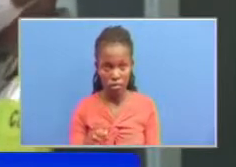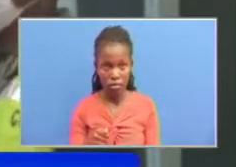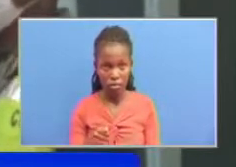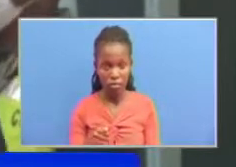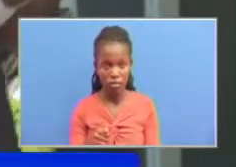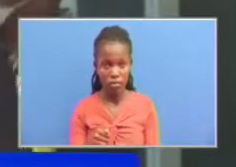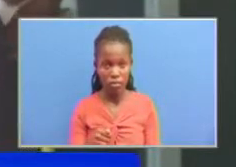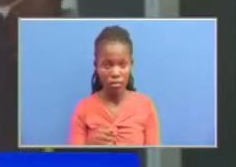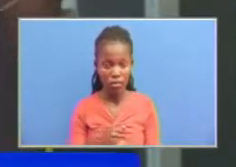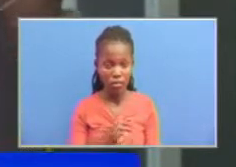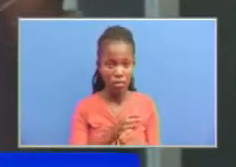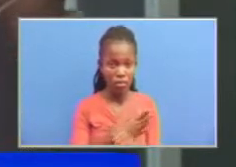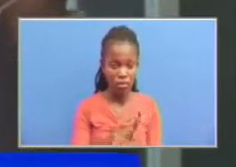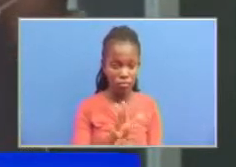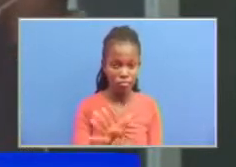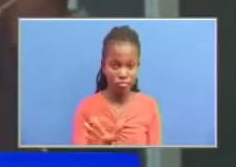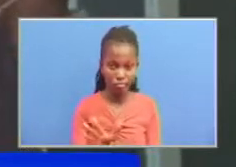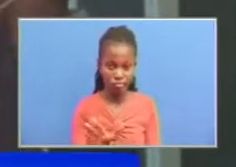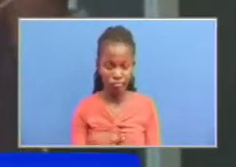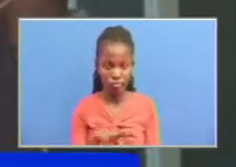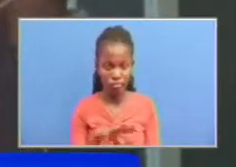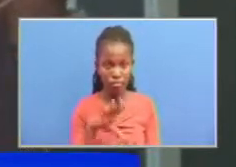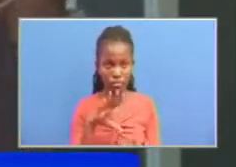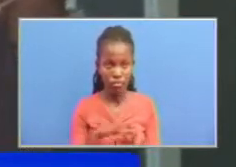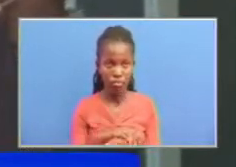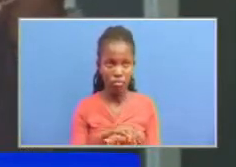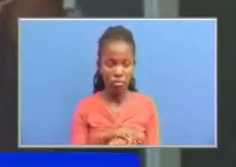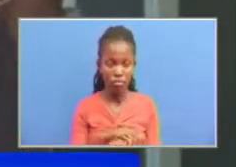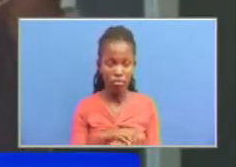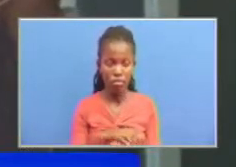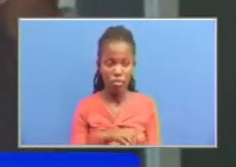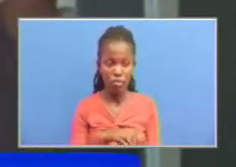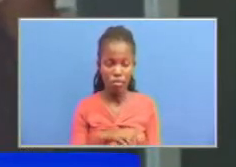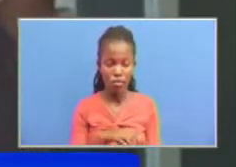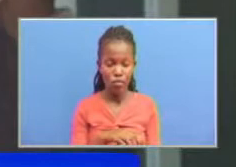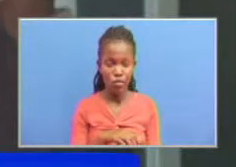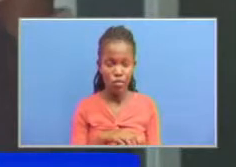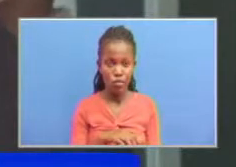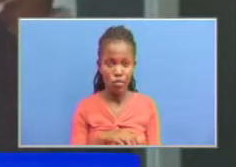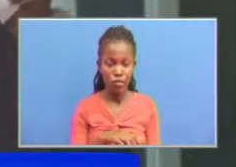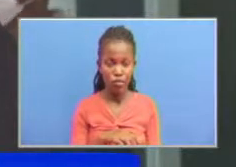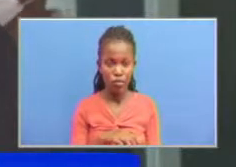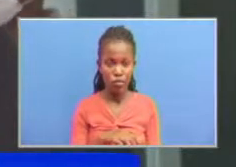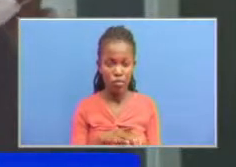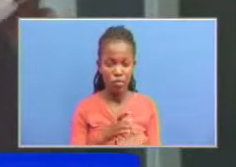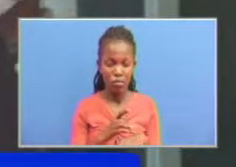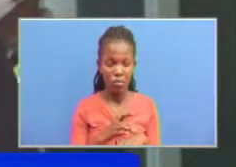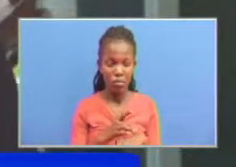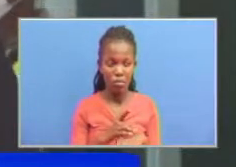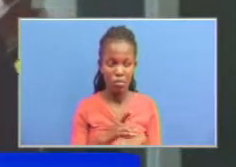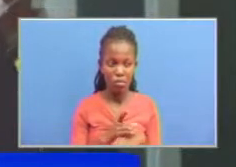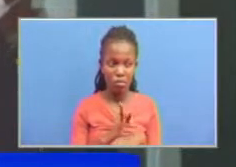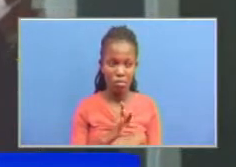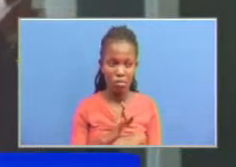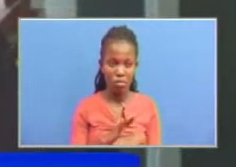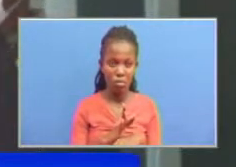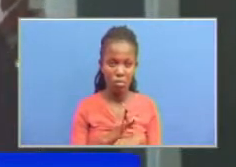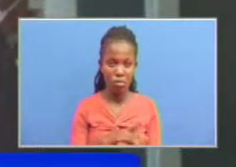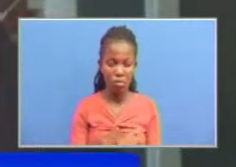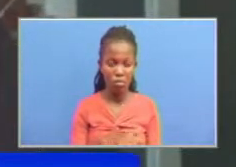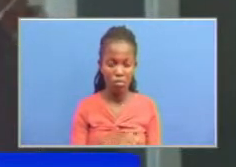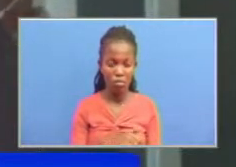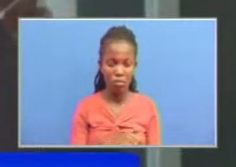infection or transmission, if you are to be able to get the infection, then you tend to get a milder infection that is not going to land you in